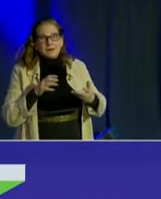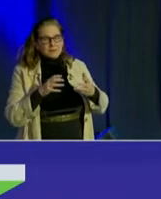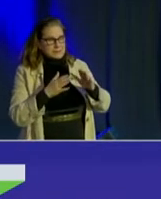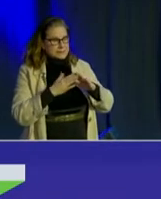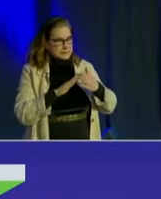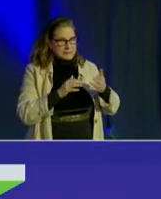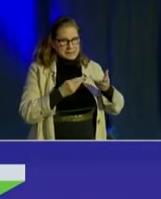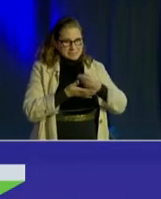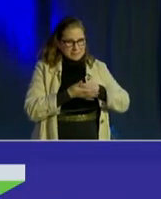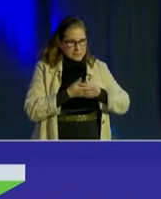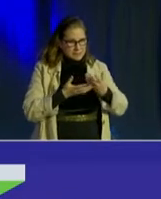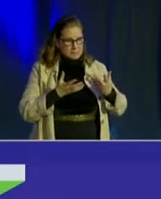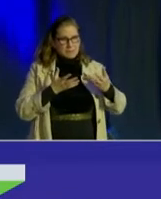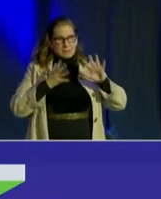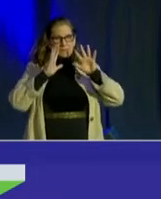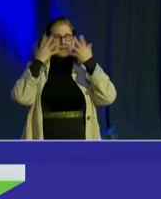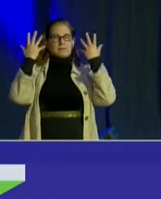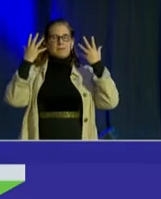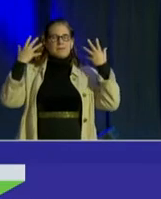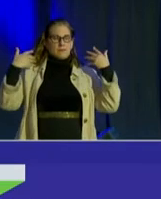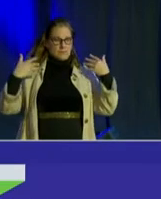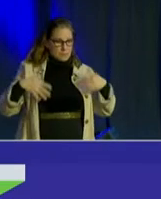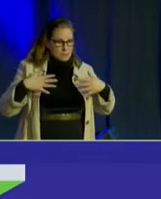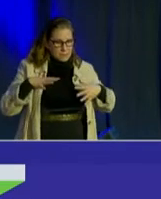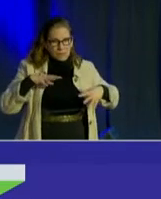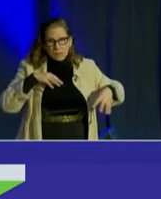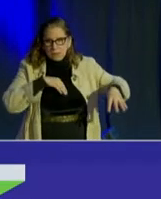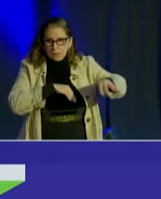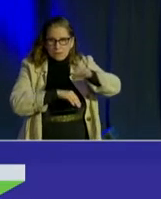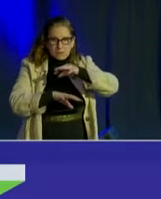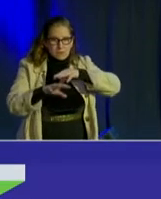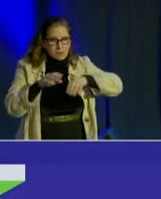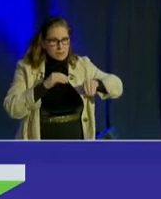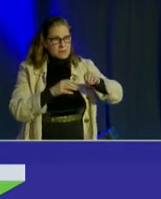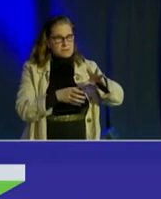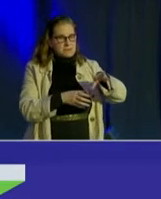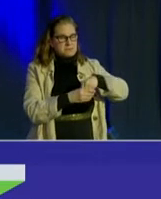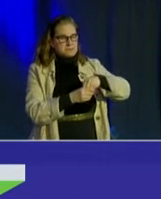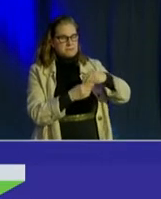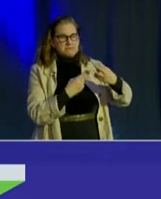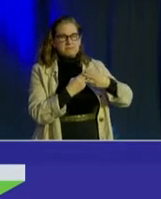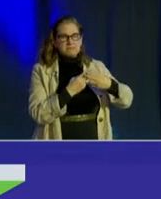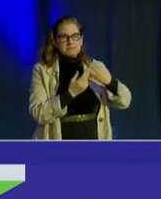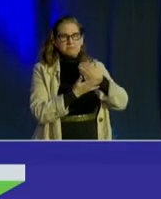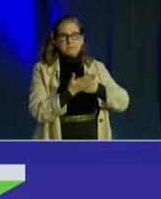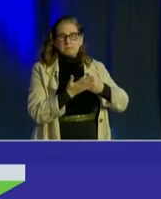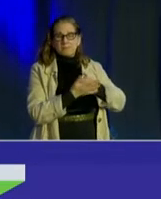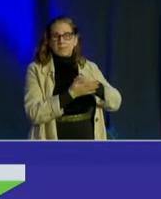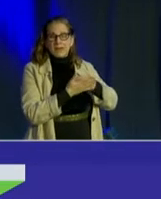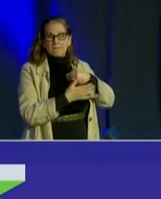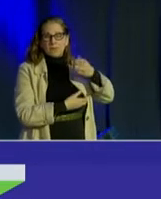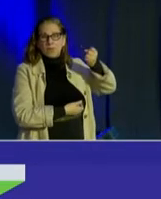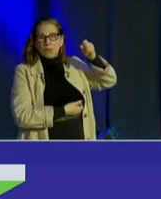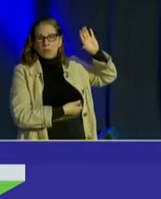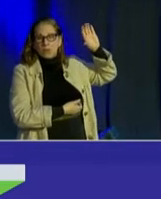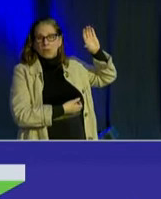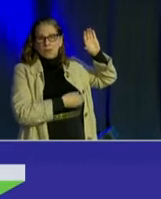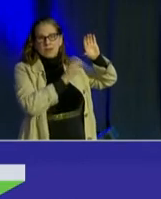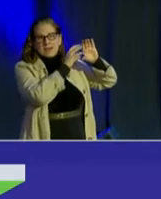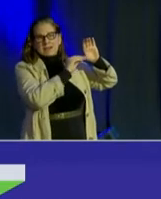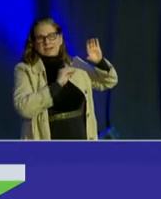the years in building up emergency reserves that allowed us to tap into those to be able to pay for services that weren't covered by the federal